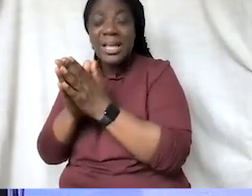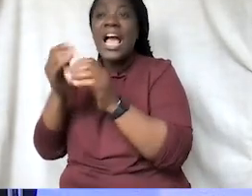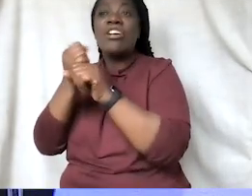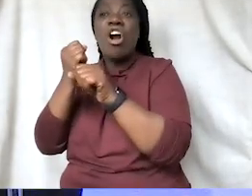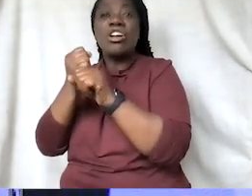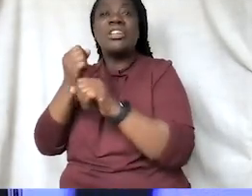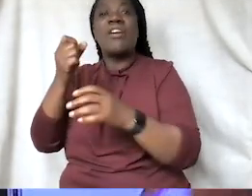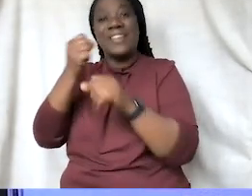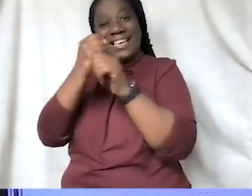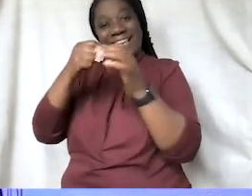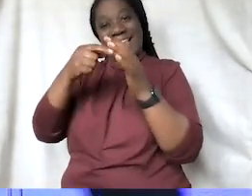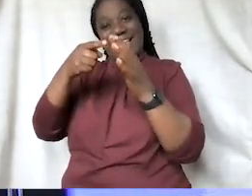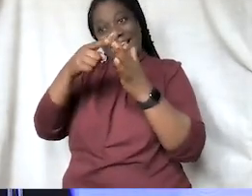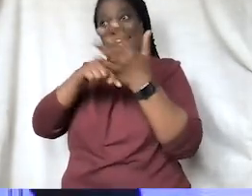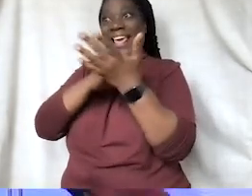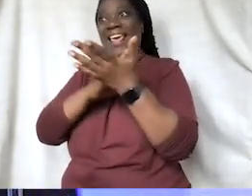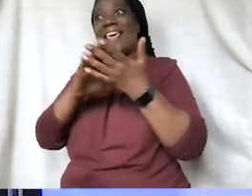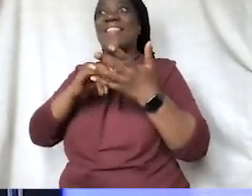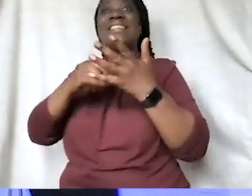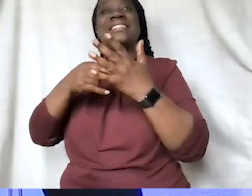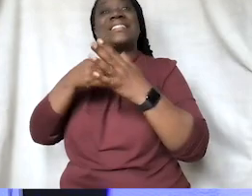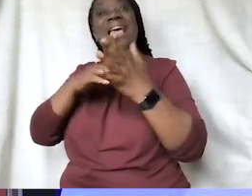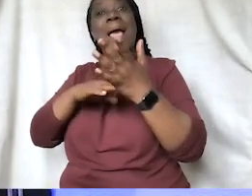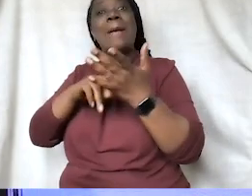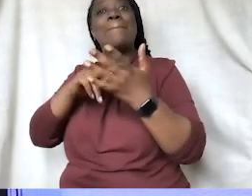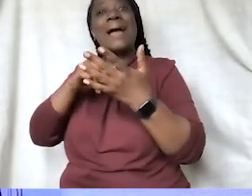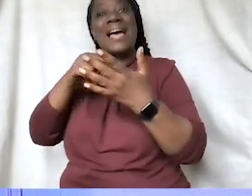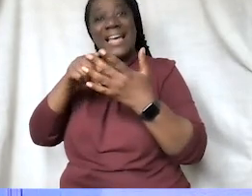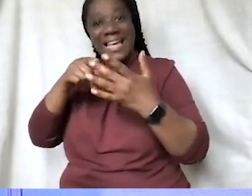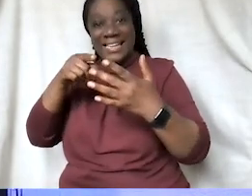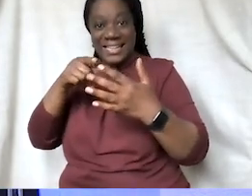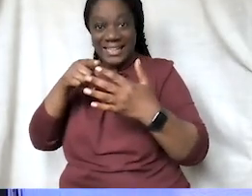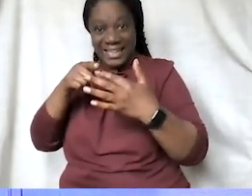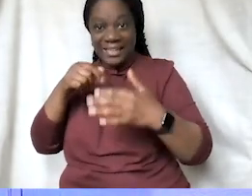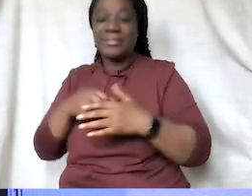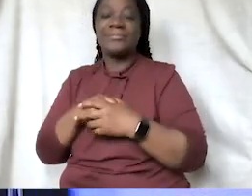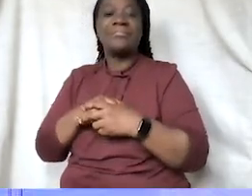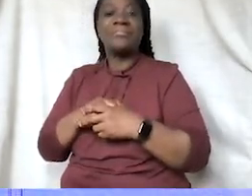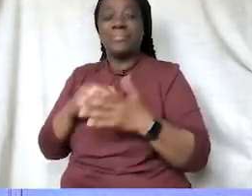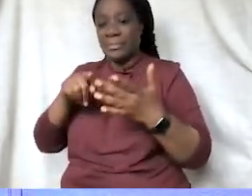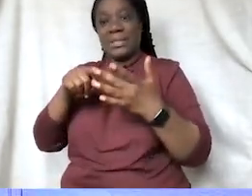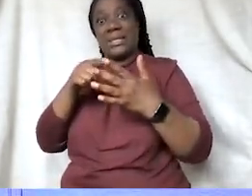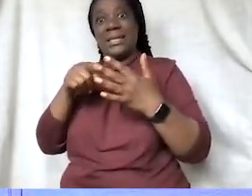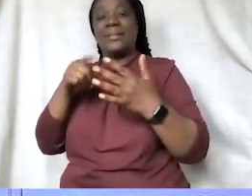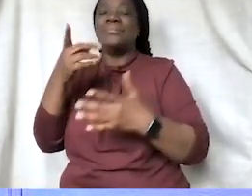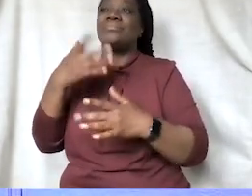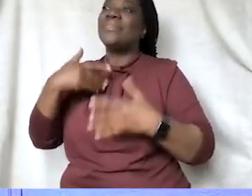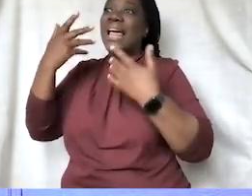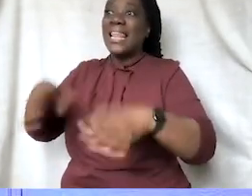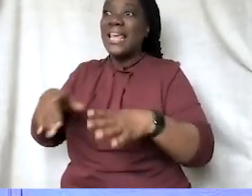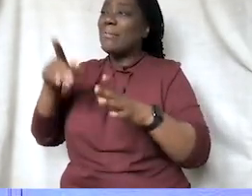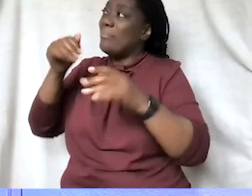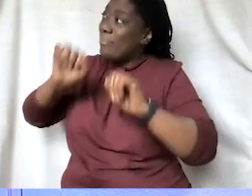Gethsemane, Jesus says, "My Father, if it is possible, let this cup pass from